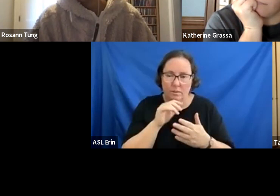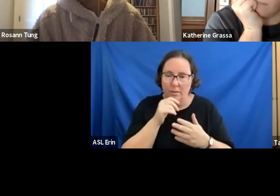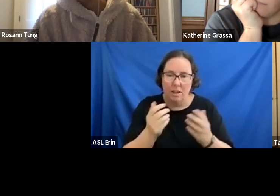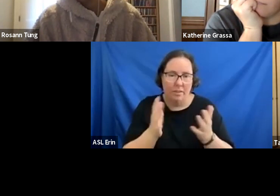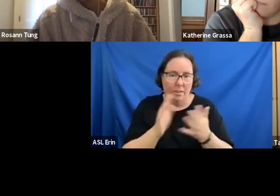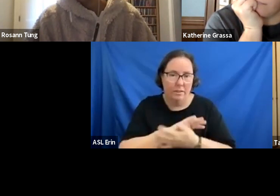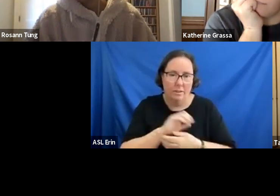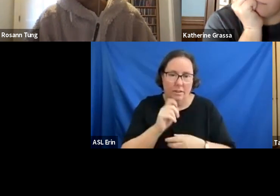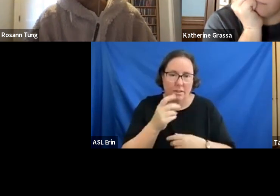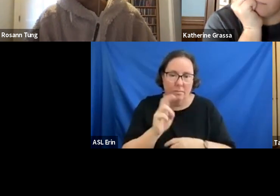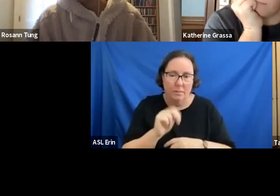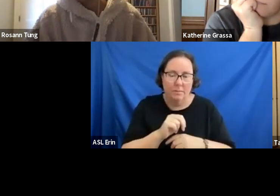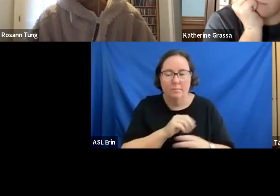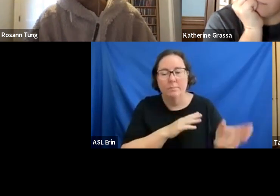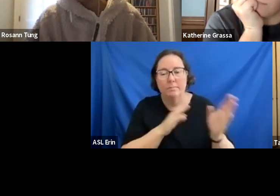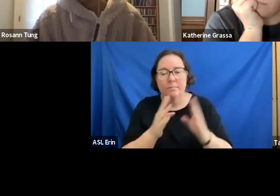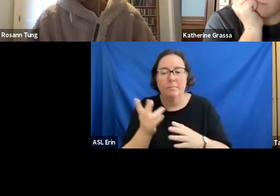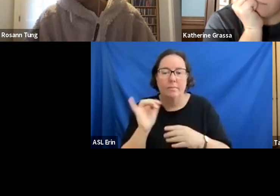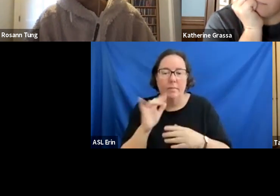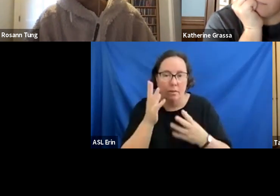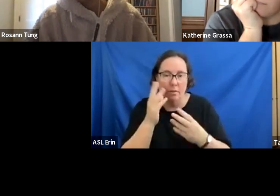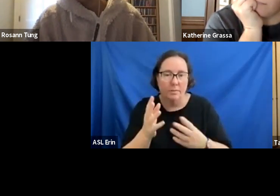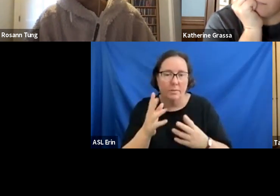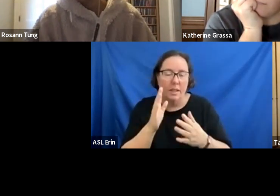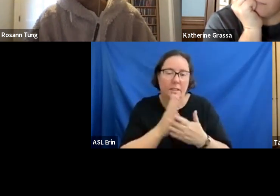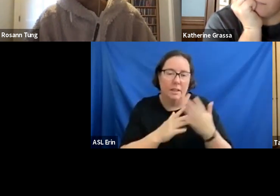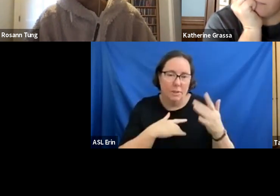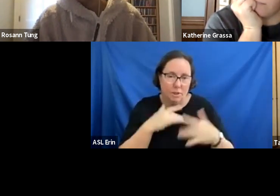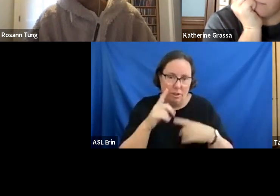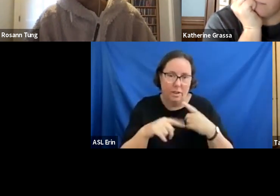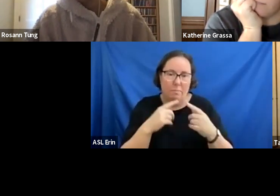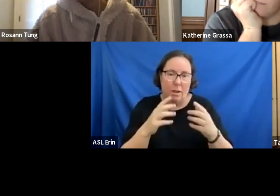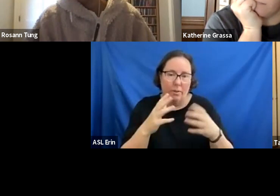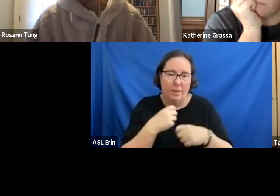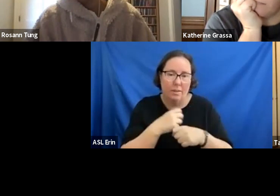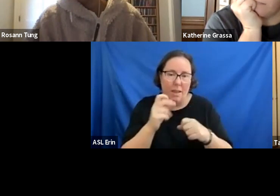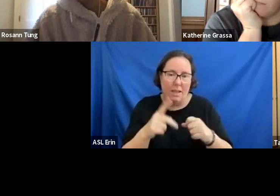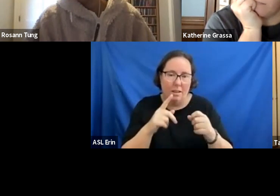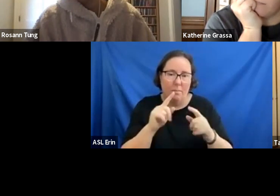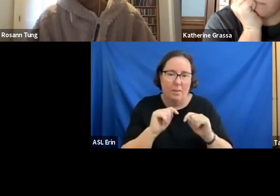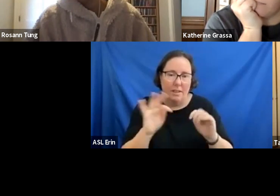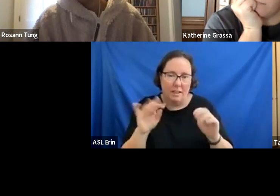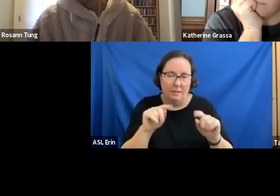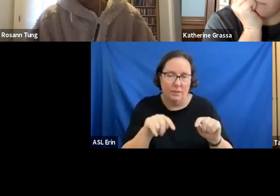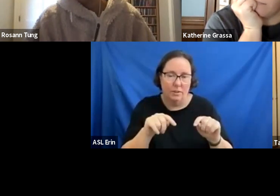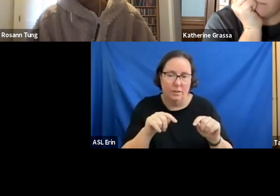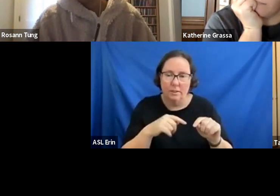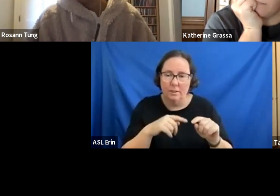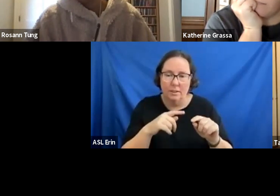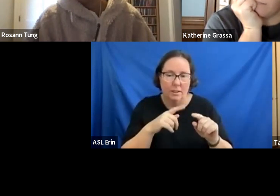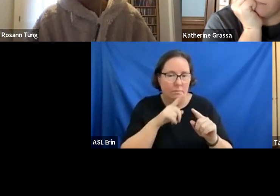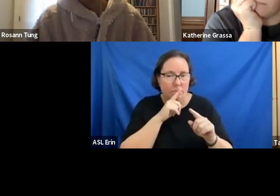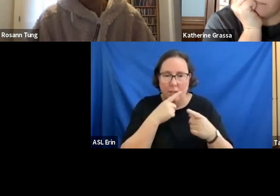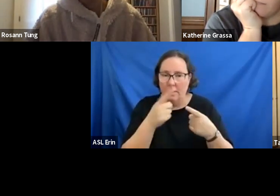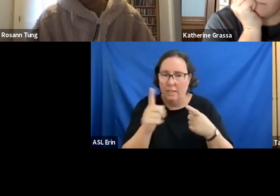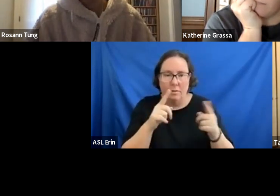spin. I would also like to convey some concerns about the composition of the task force. I intend no disrespect